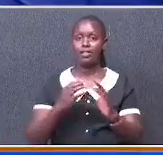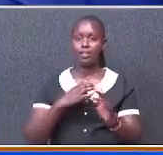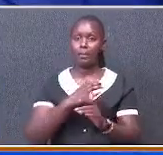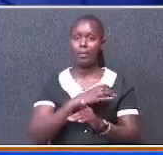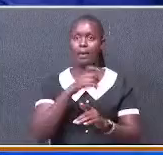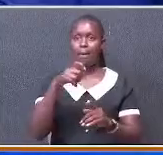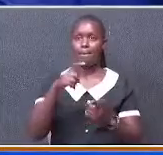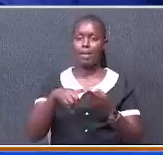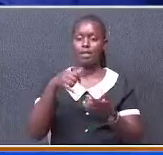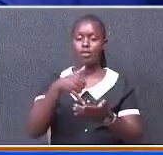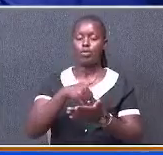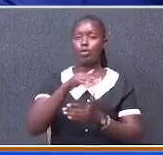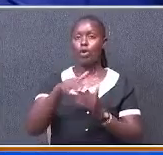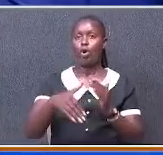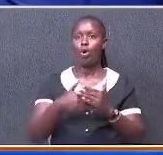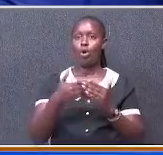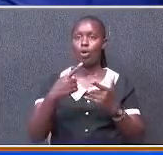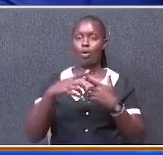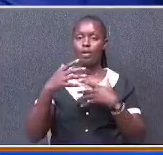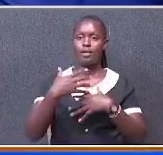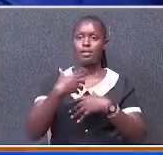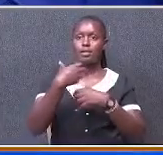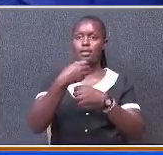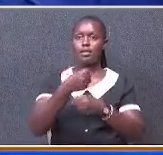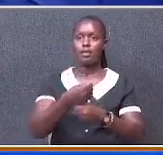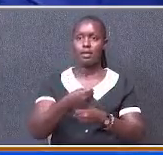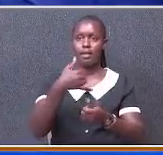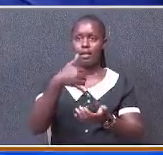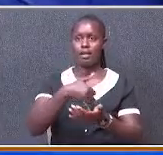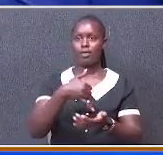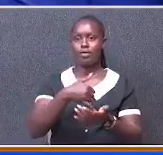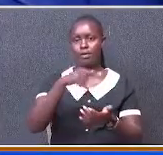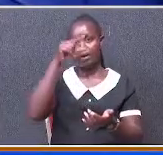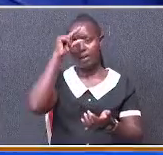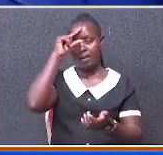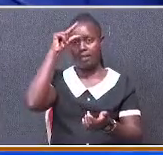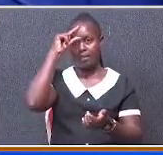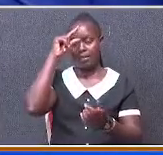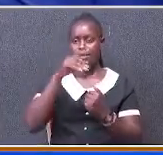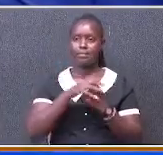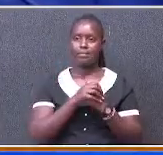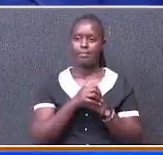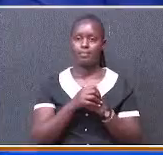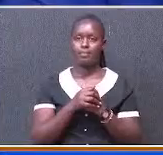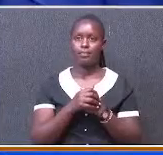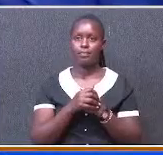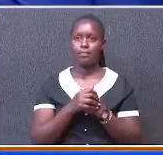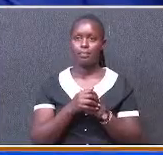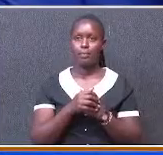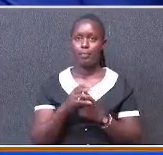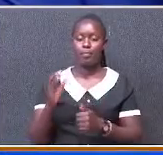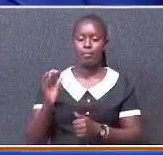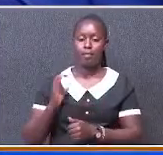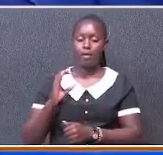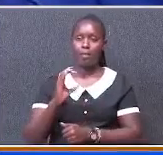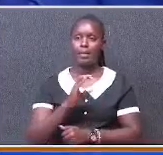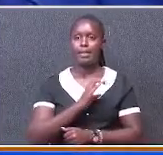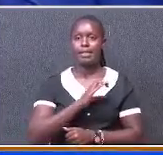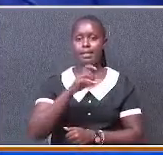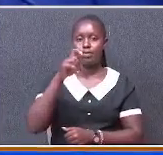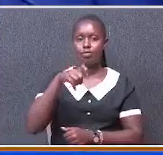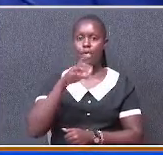include all stakeholders, including government. The committee should